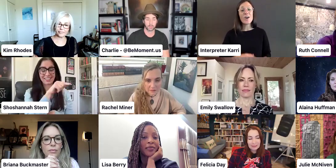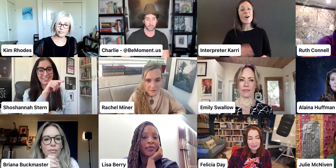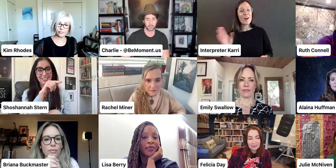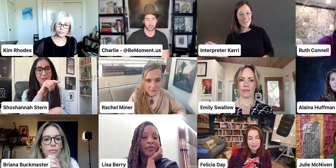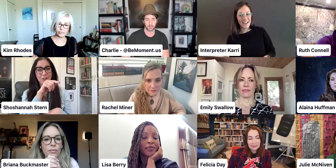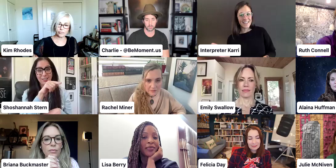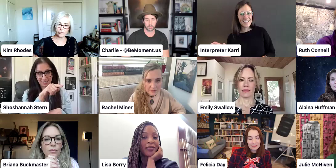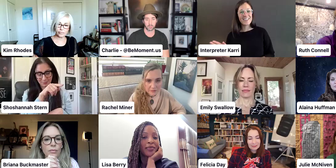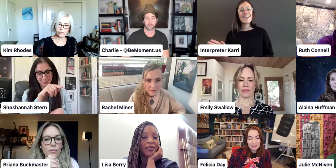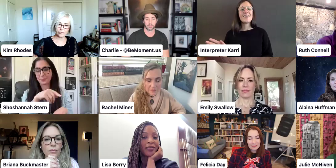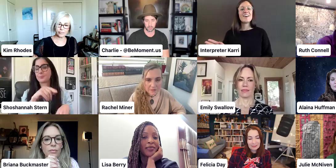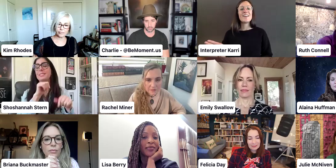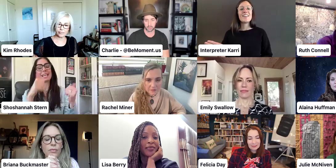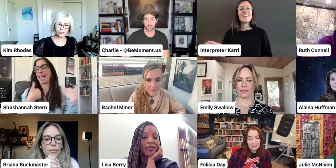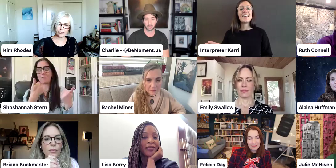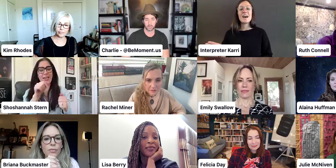on Hawkeye,